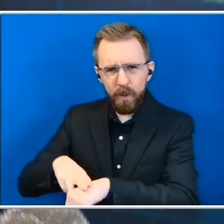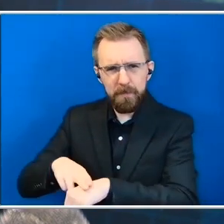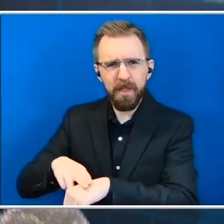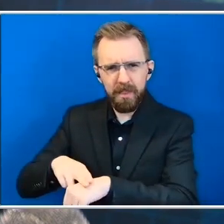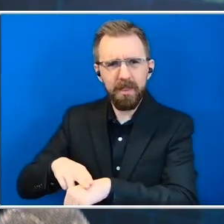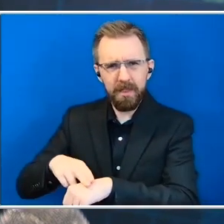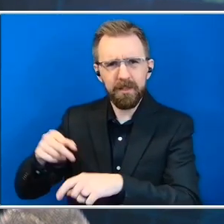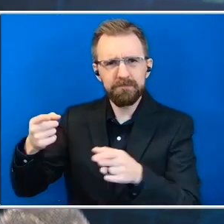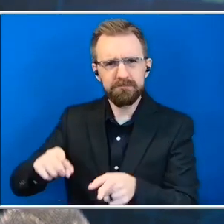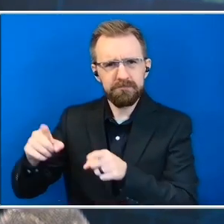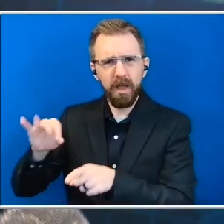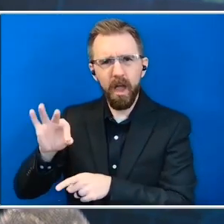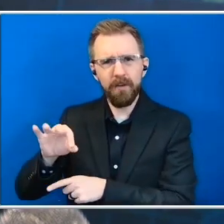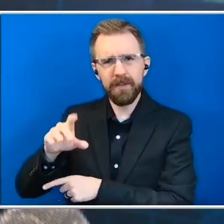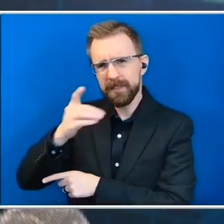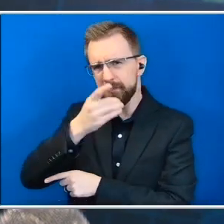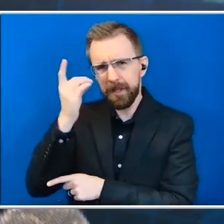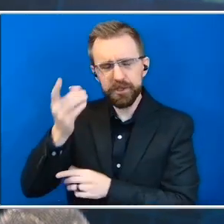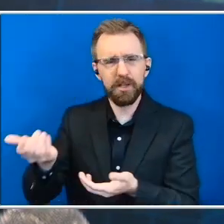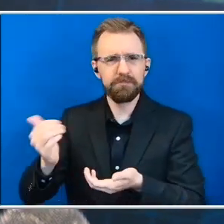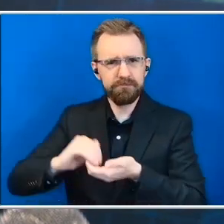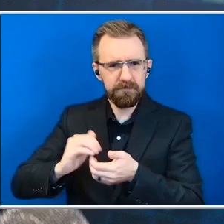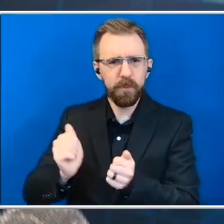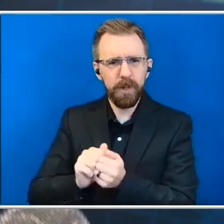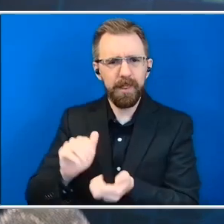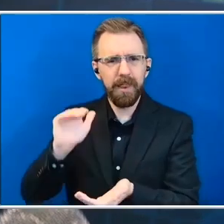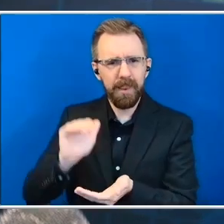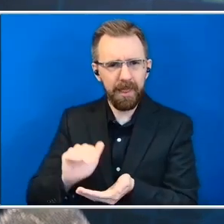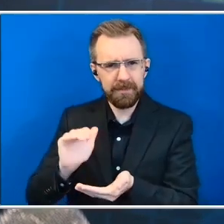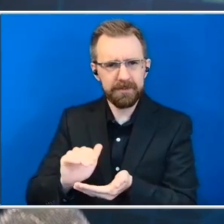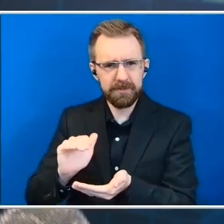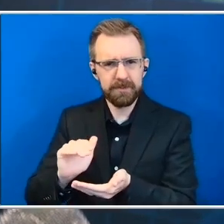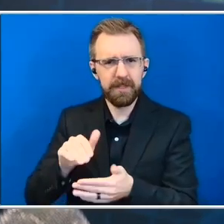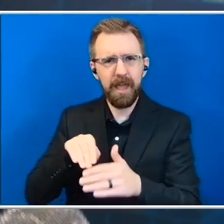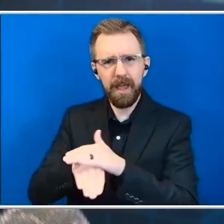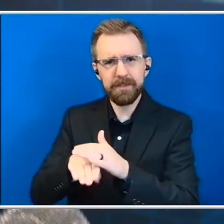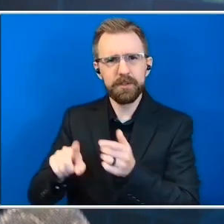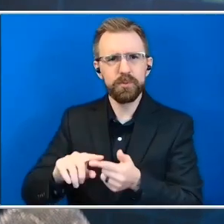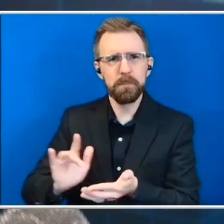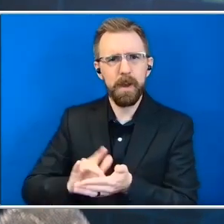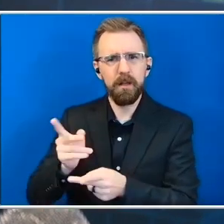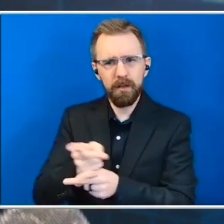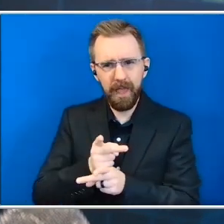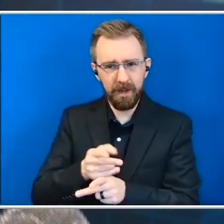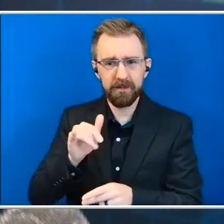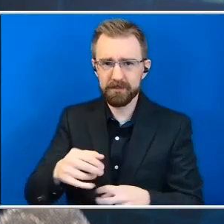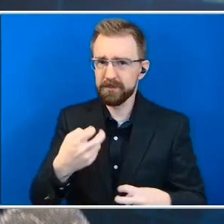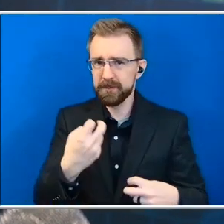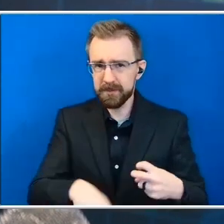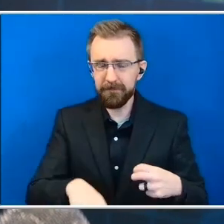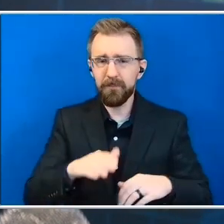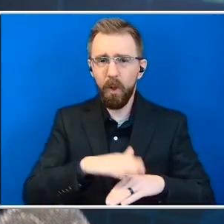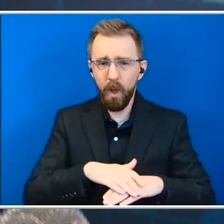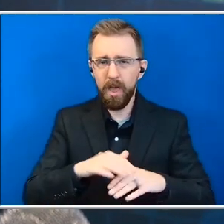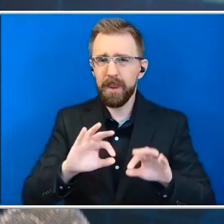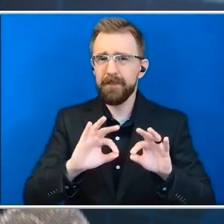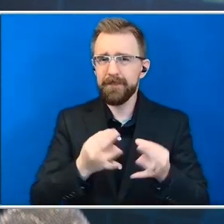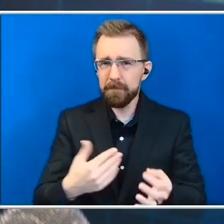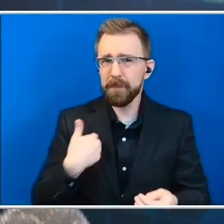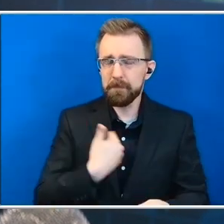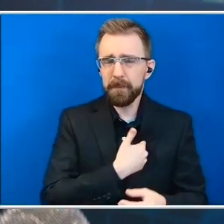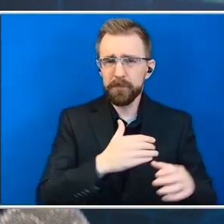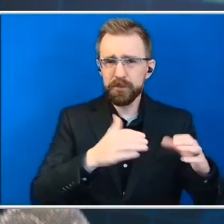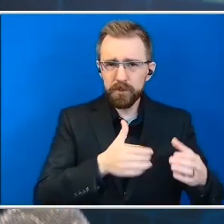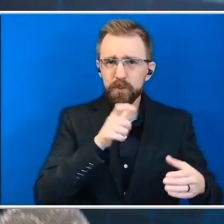dementia combined with less access to medical care. This can be especially difficult on family members who must care for their